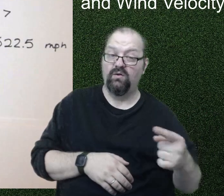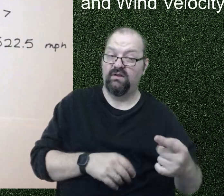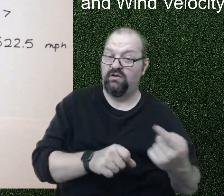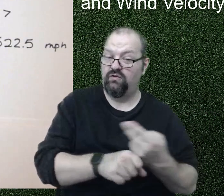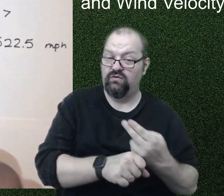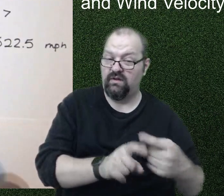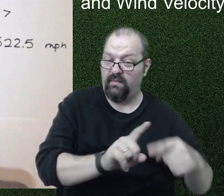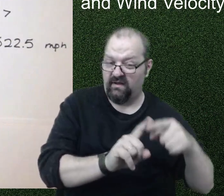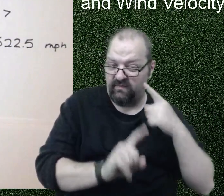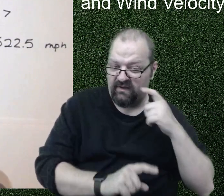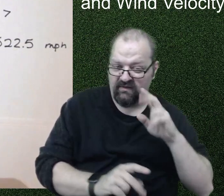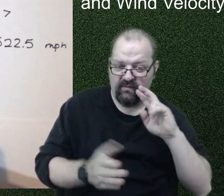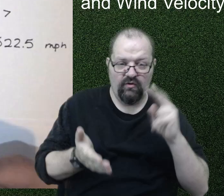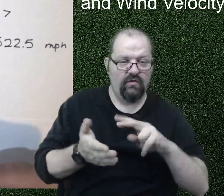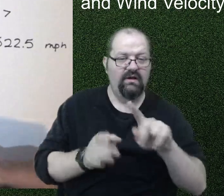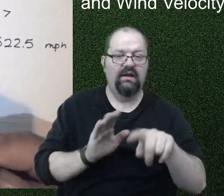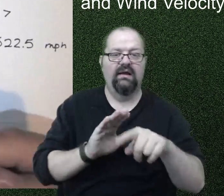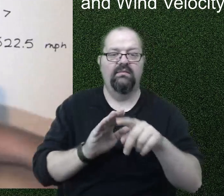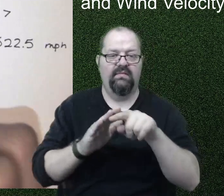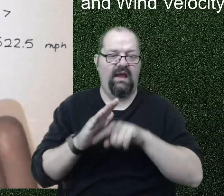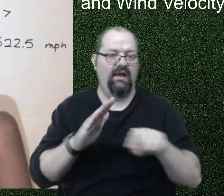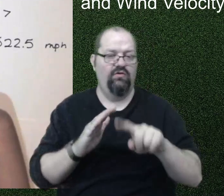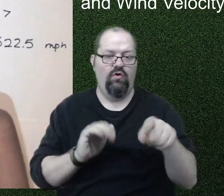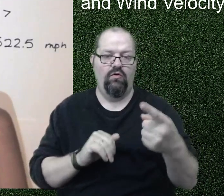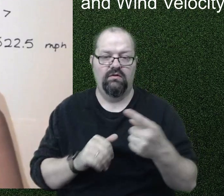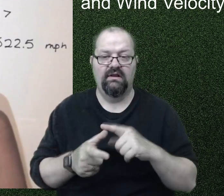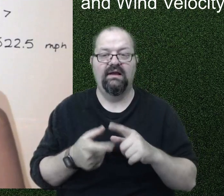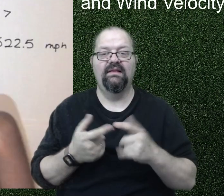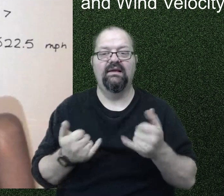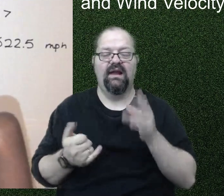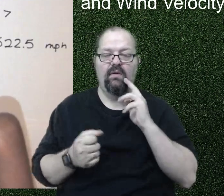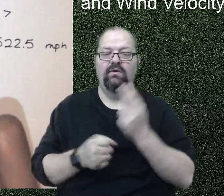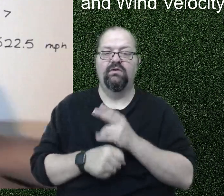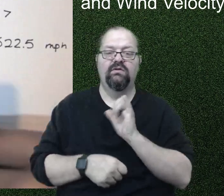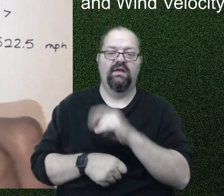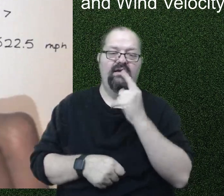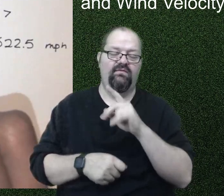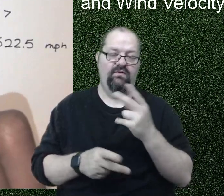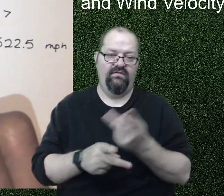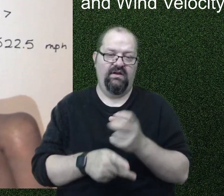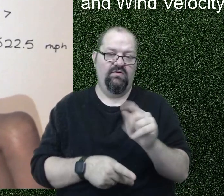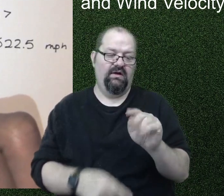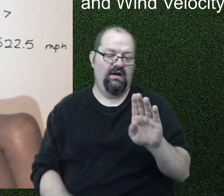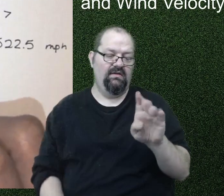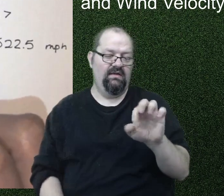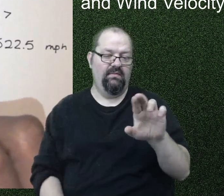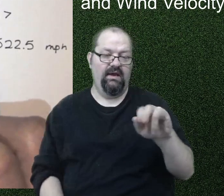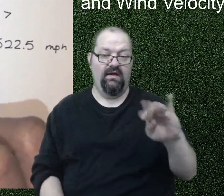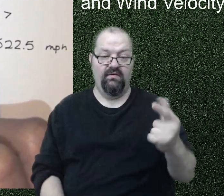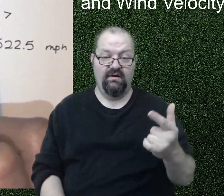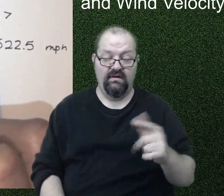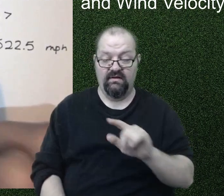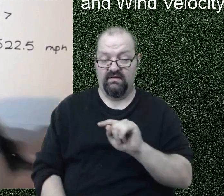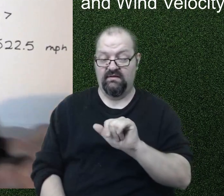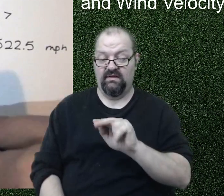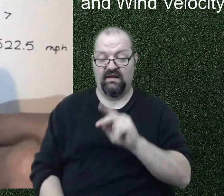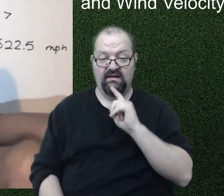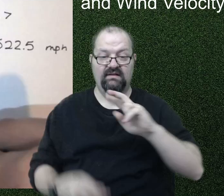then I'm going to add to it to get the bearing. So theta is the inverse tangent of